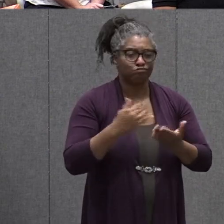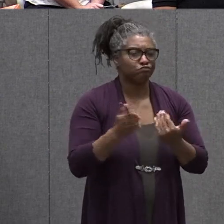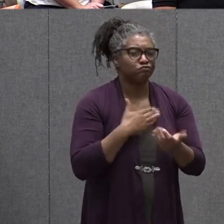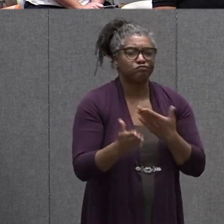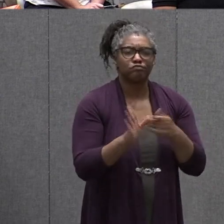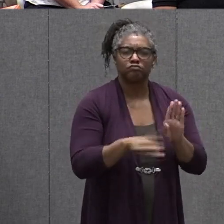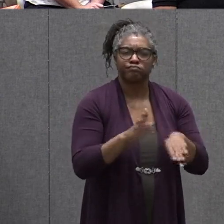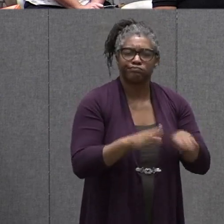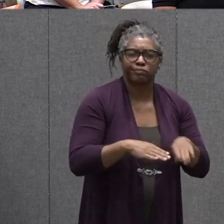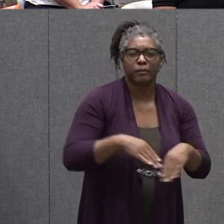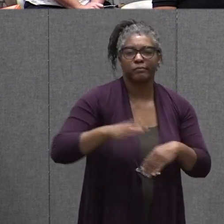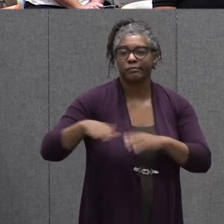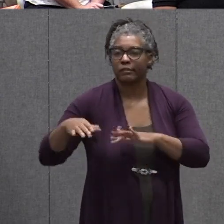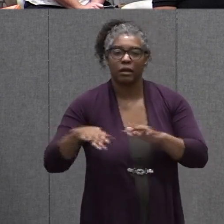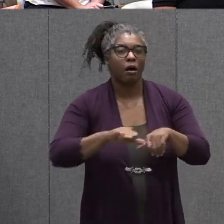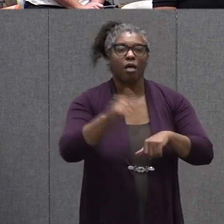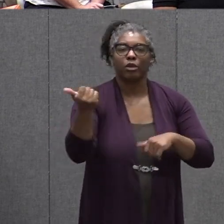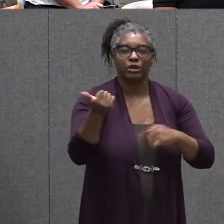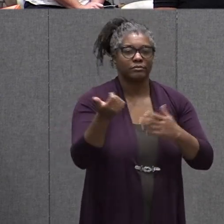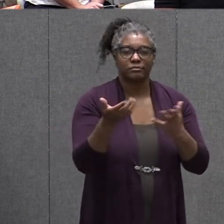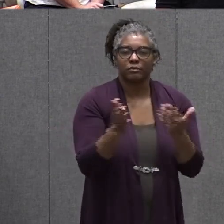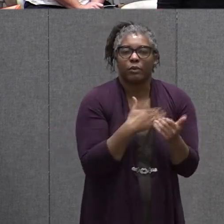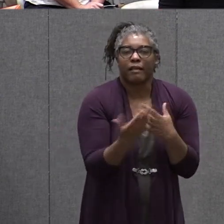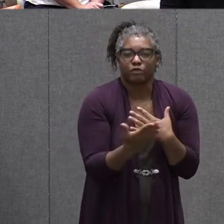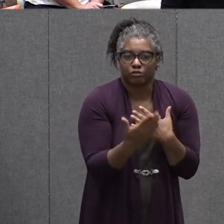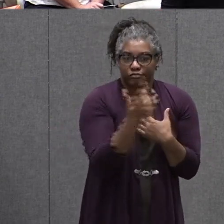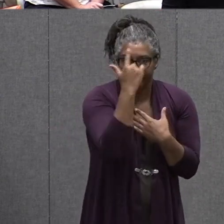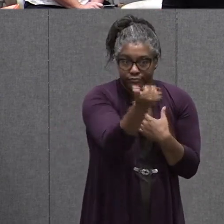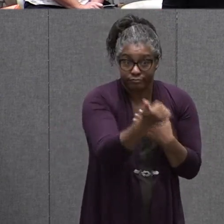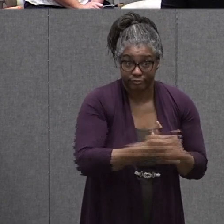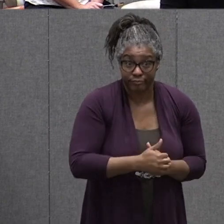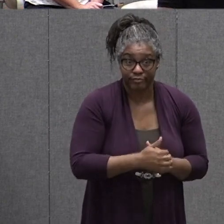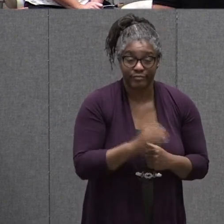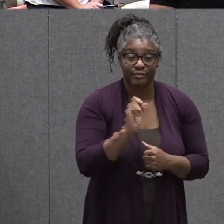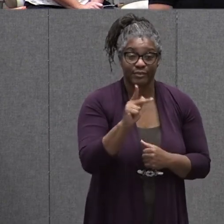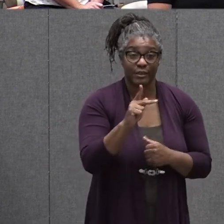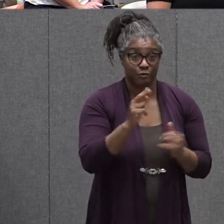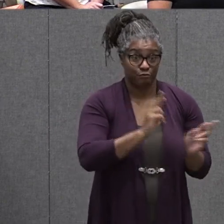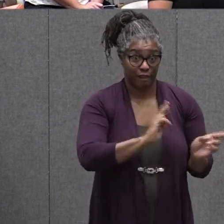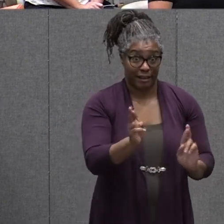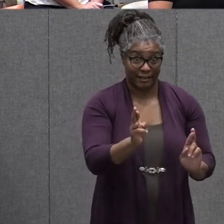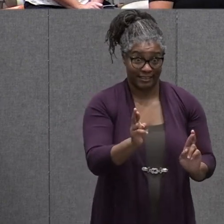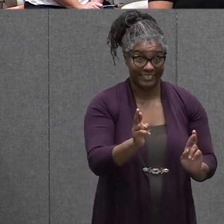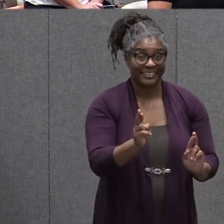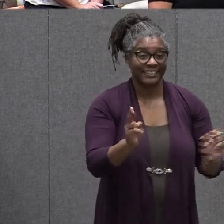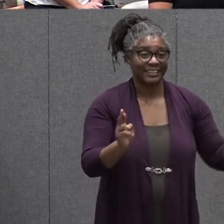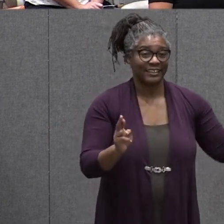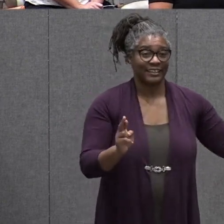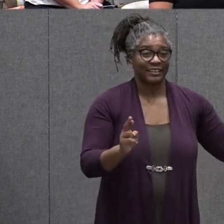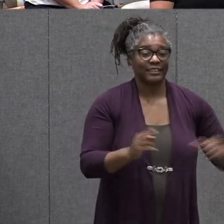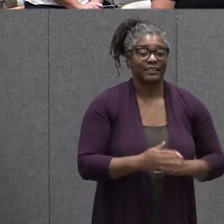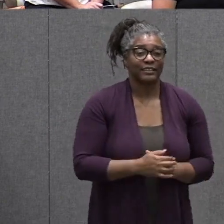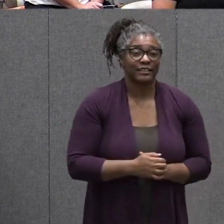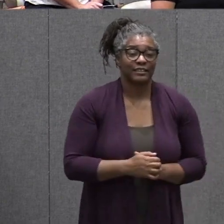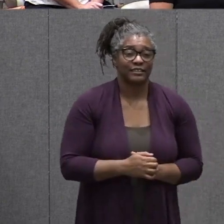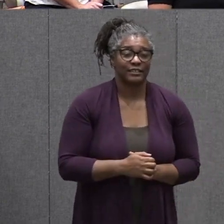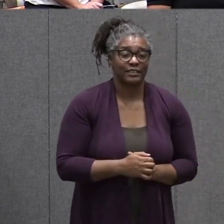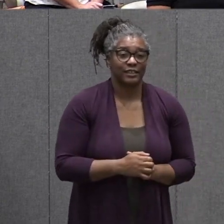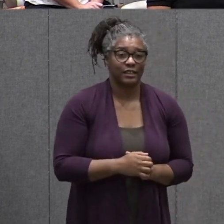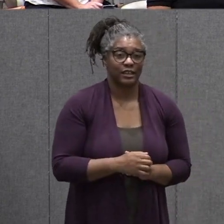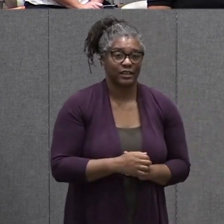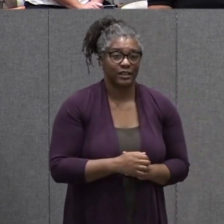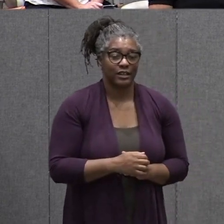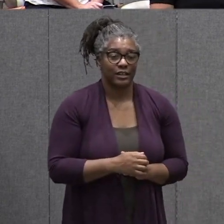time. Okay? You guys ready? Yes. All right. So we're going to stop for you to solo when I